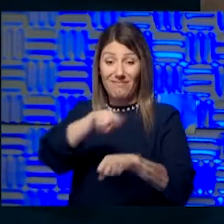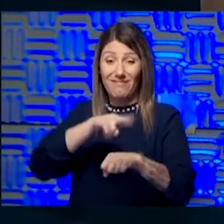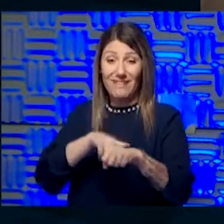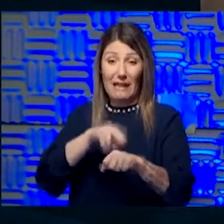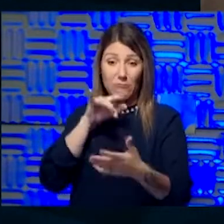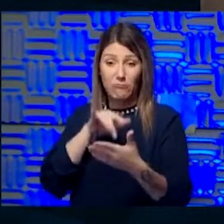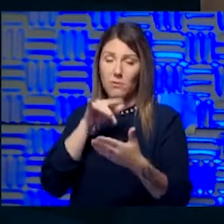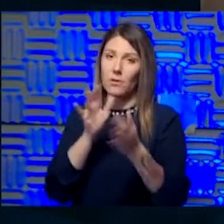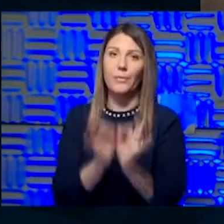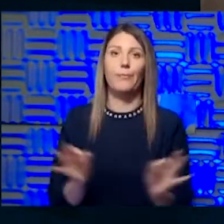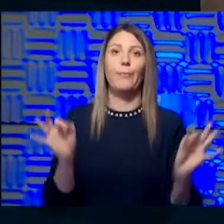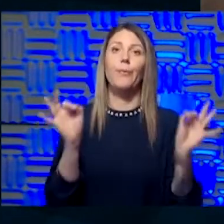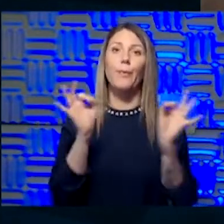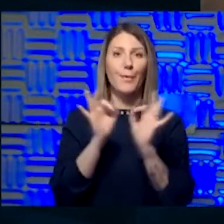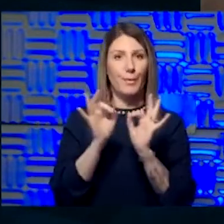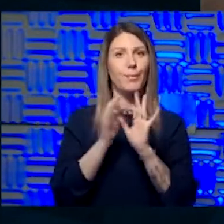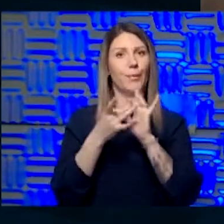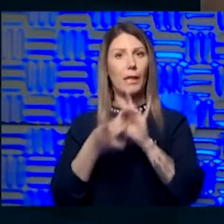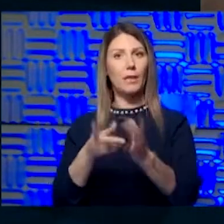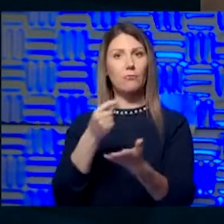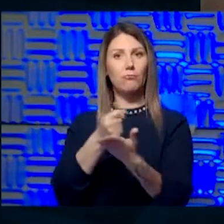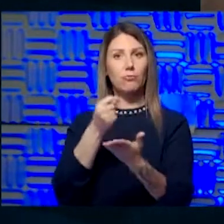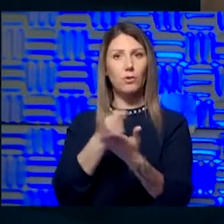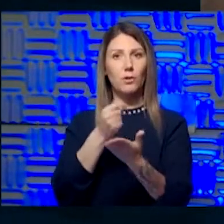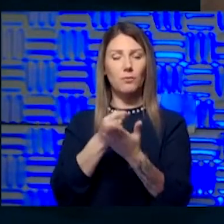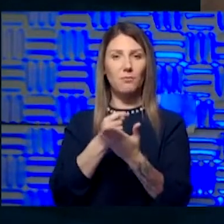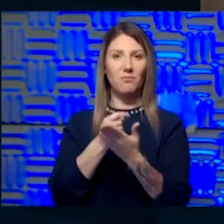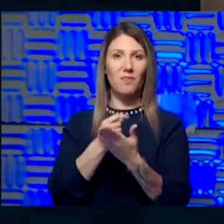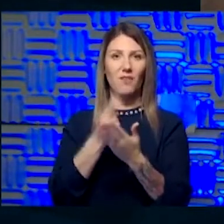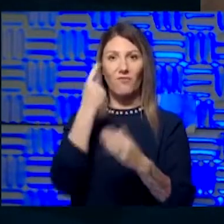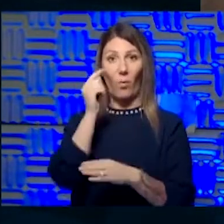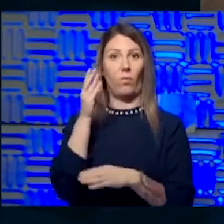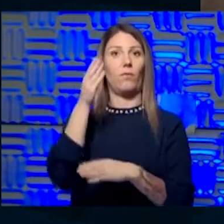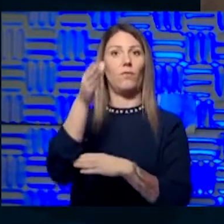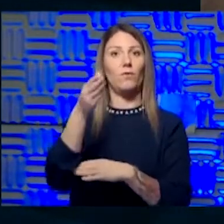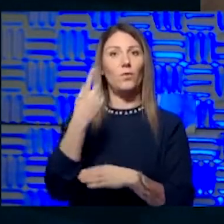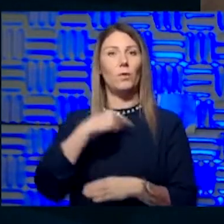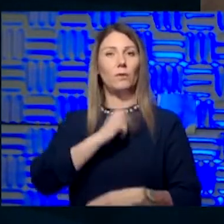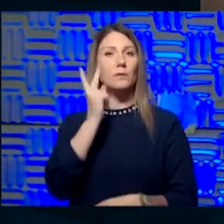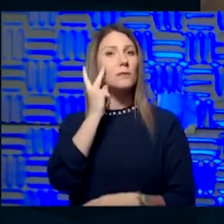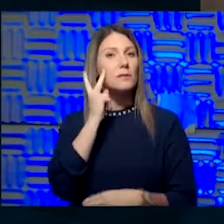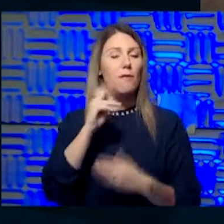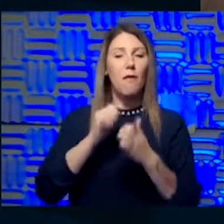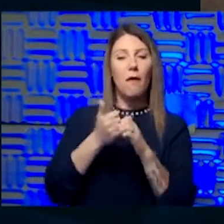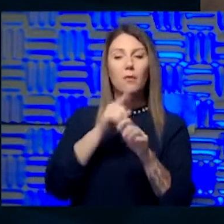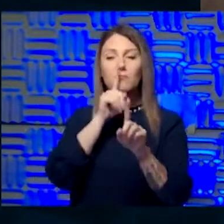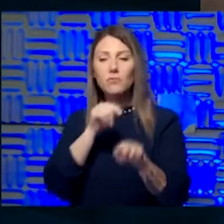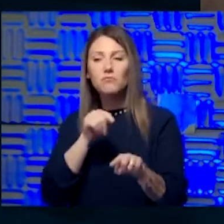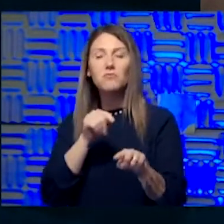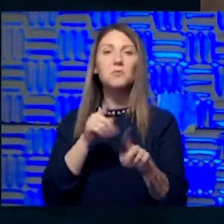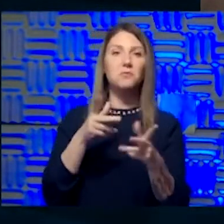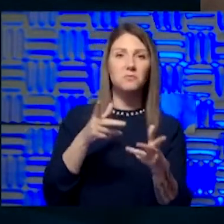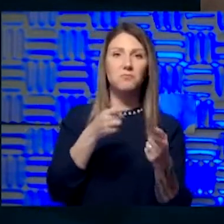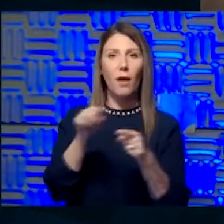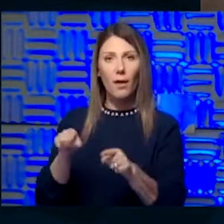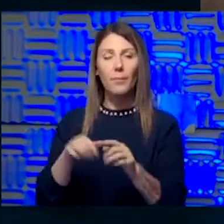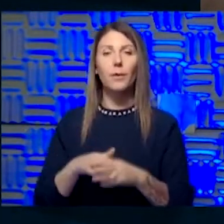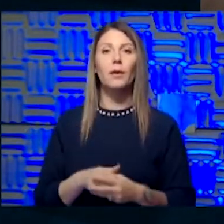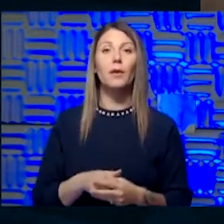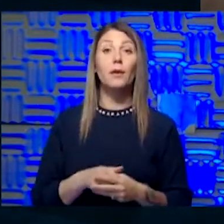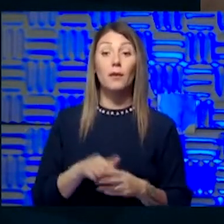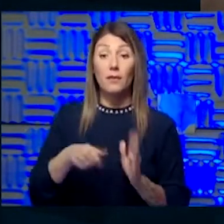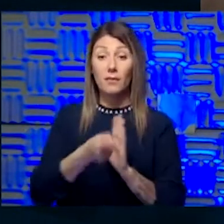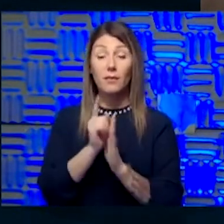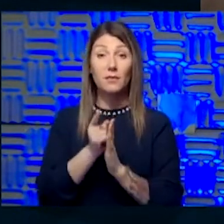important in the treatment of the virus as time goes on. We'll see how the results are. At this point, I think I'm